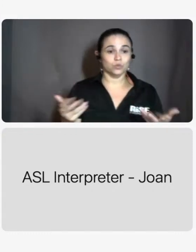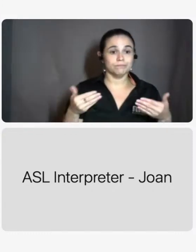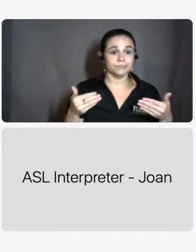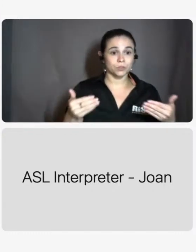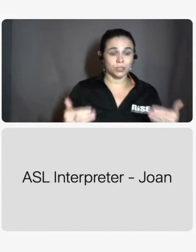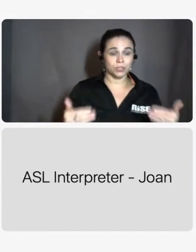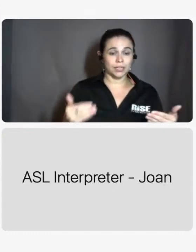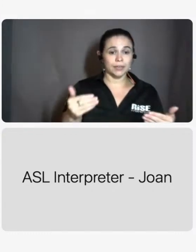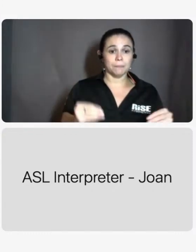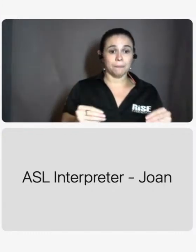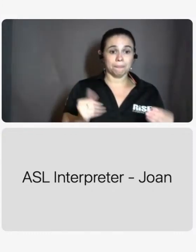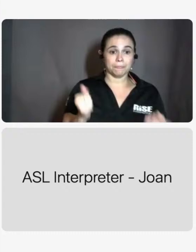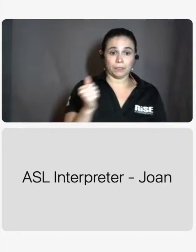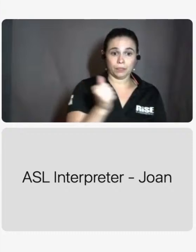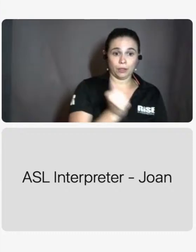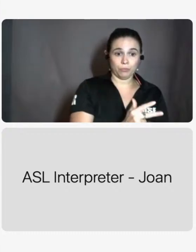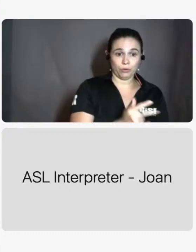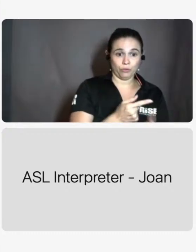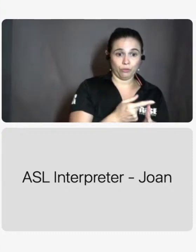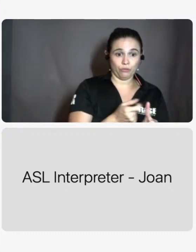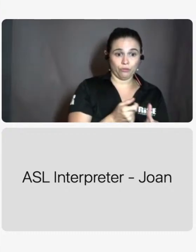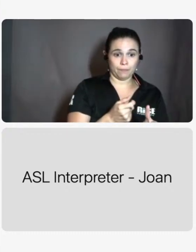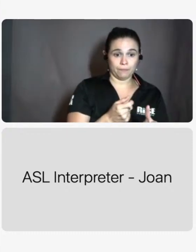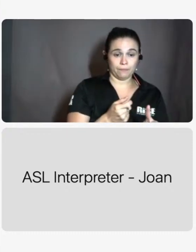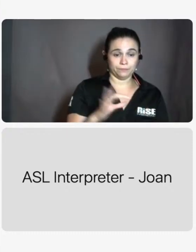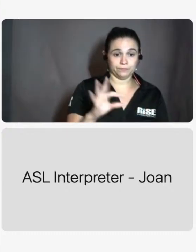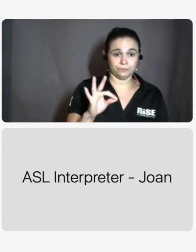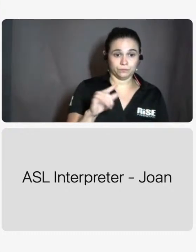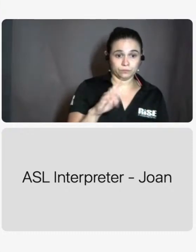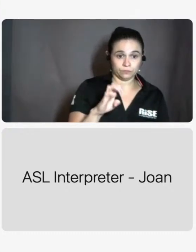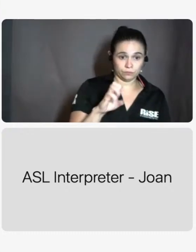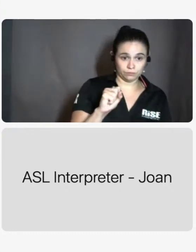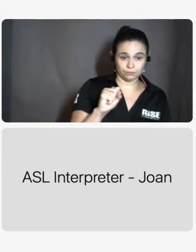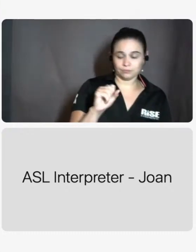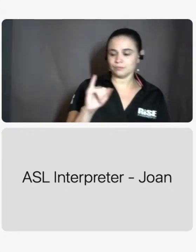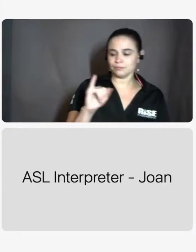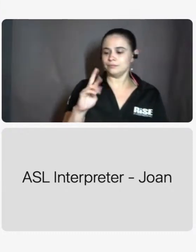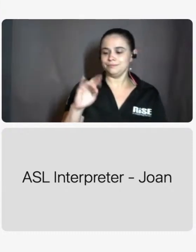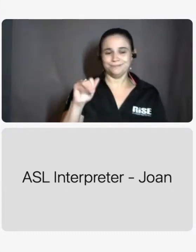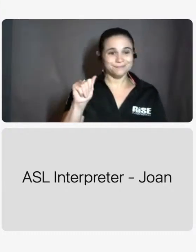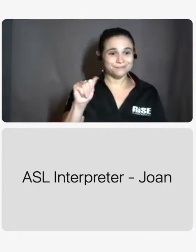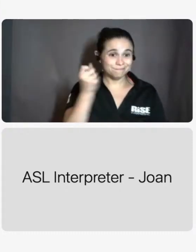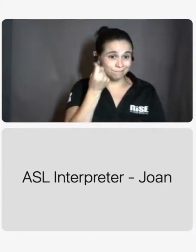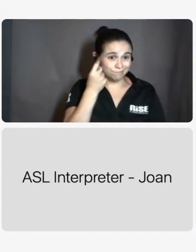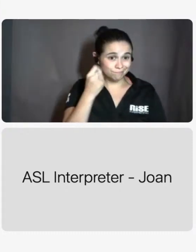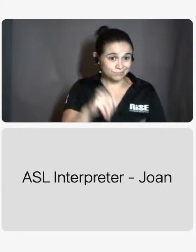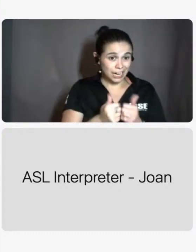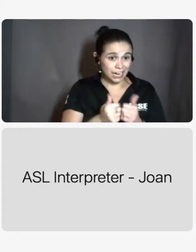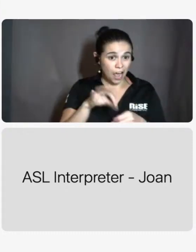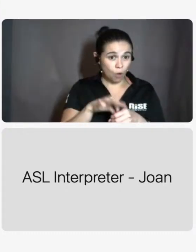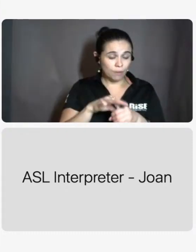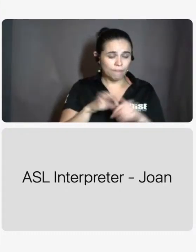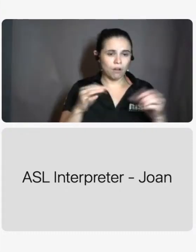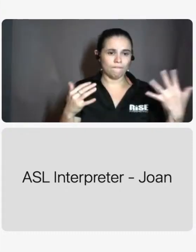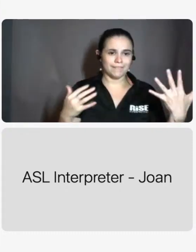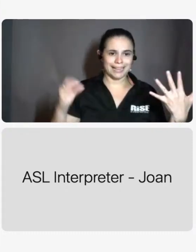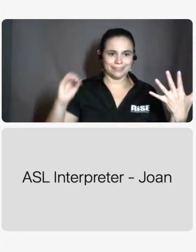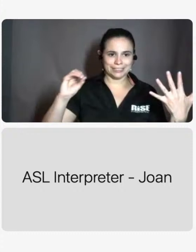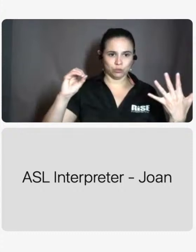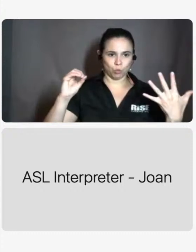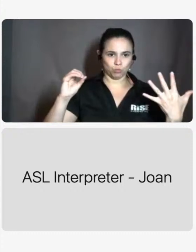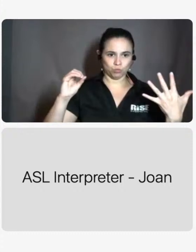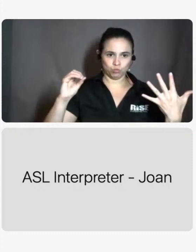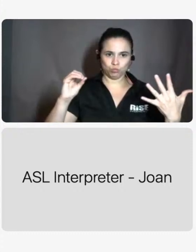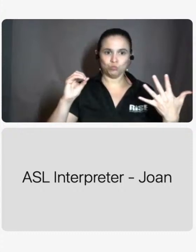Frank Ibarra, and carried on a 5-0 vote, the board approved action item 6.1.